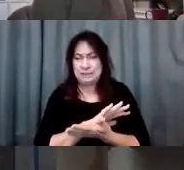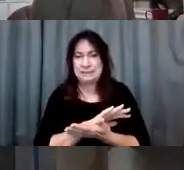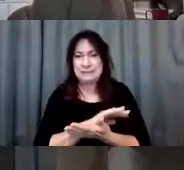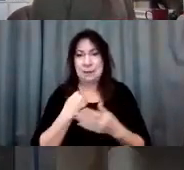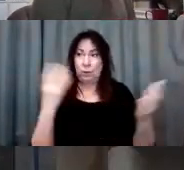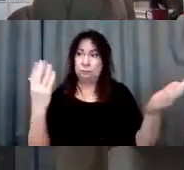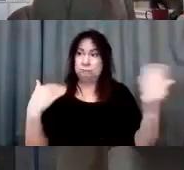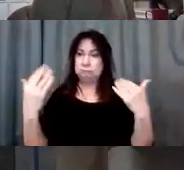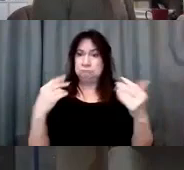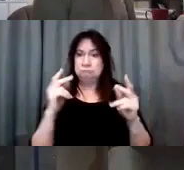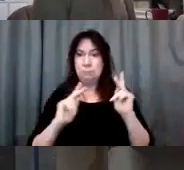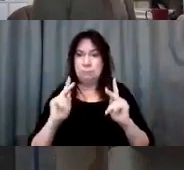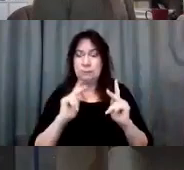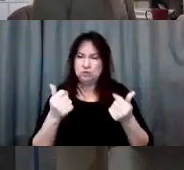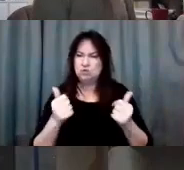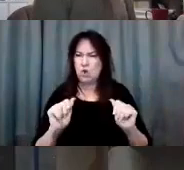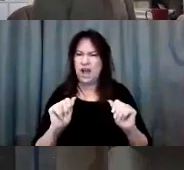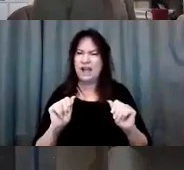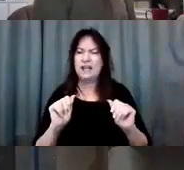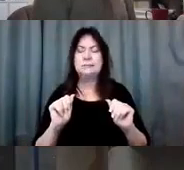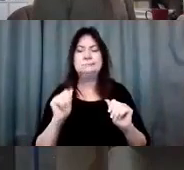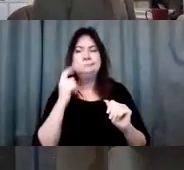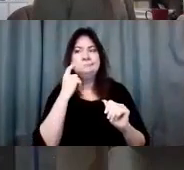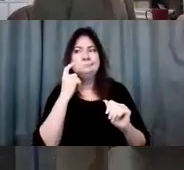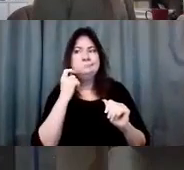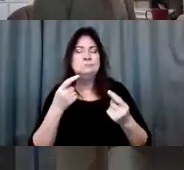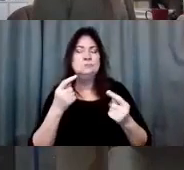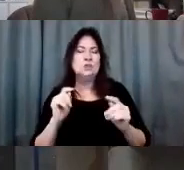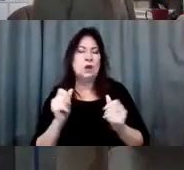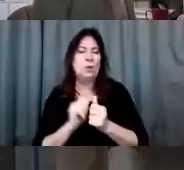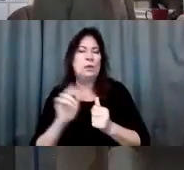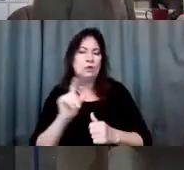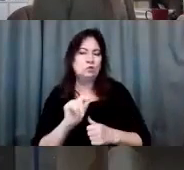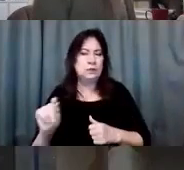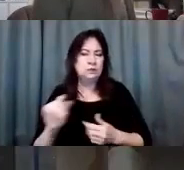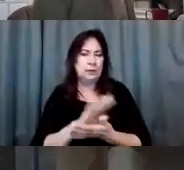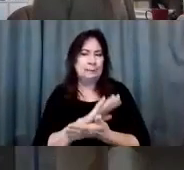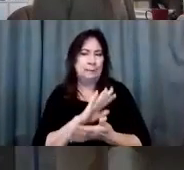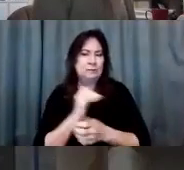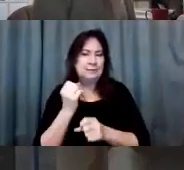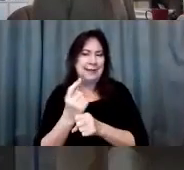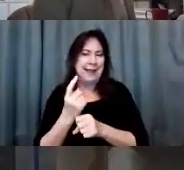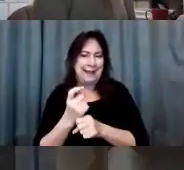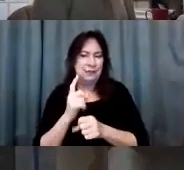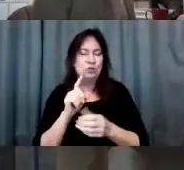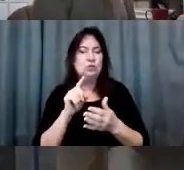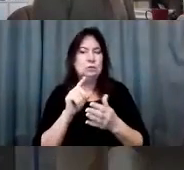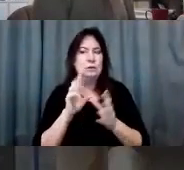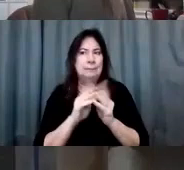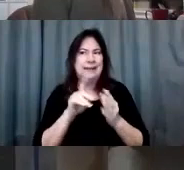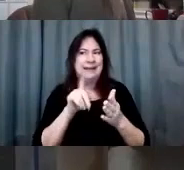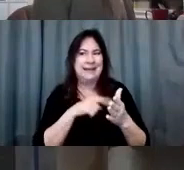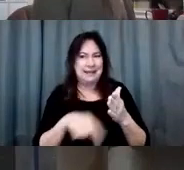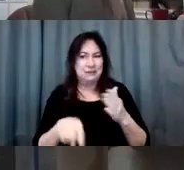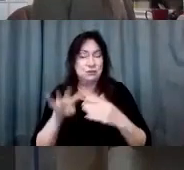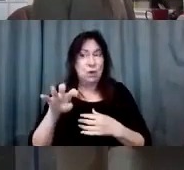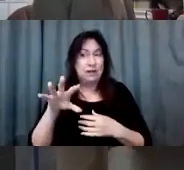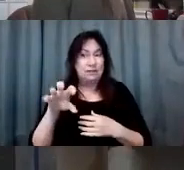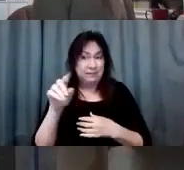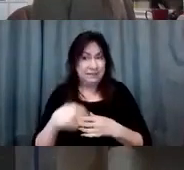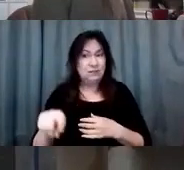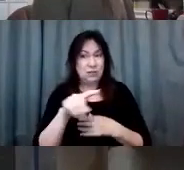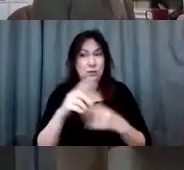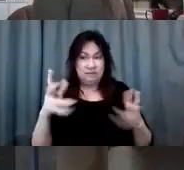invited people to just try it with your 2020 papers at the annual meeting that was canceled, 450 of you did